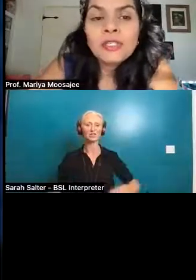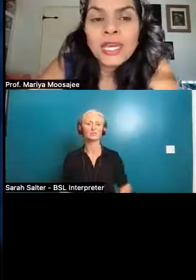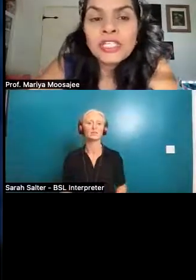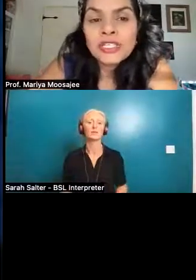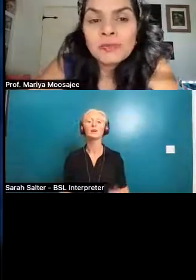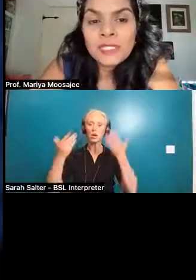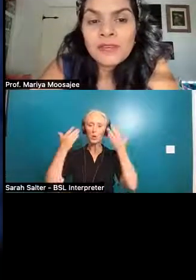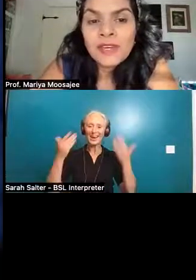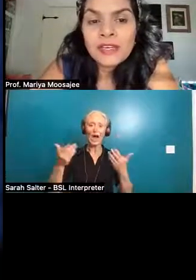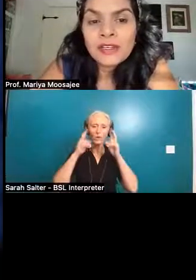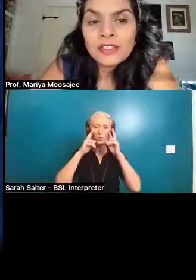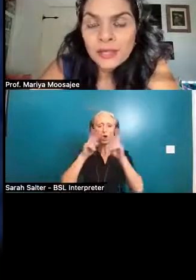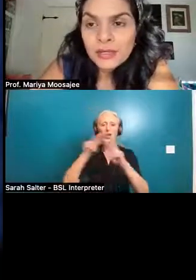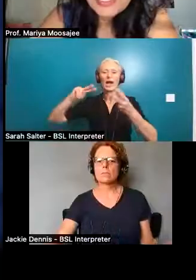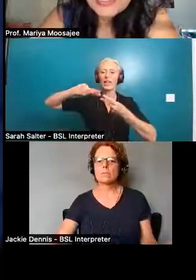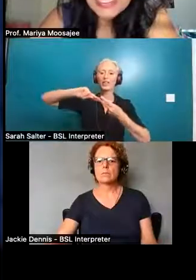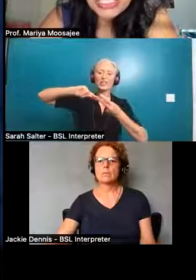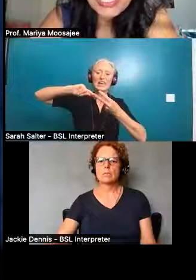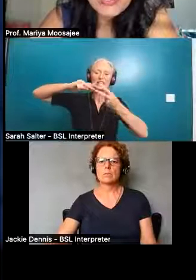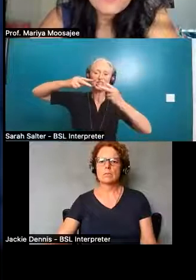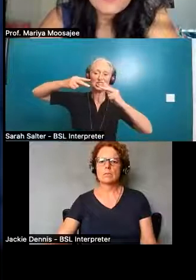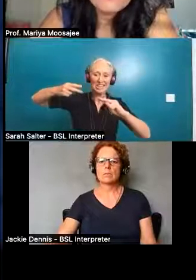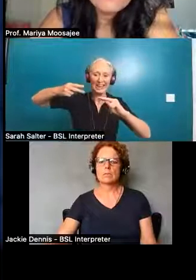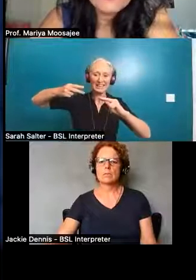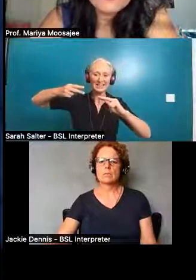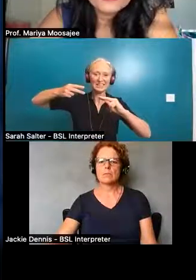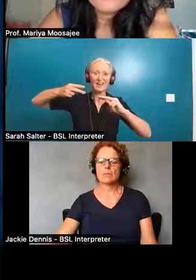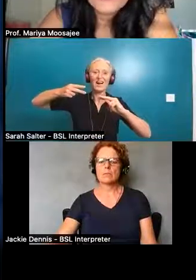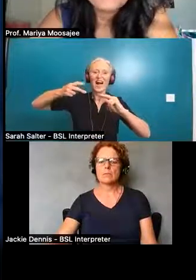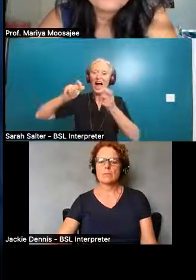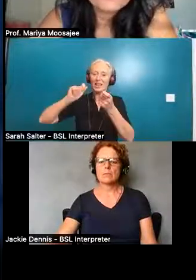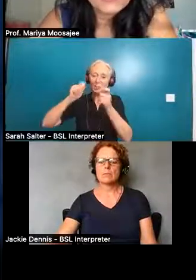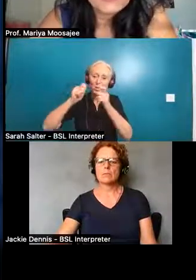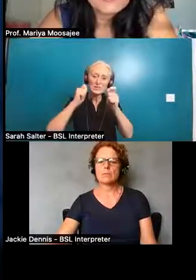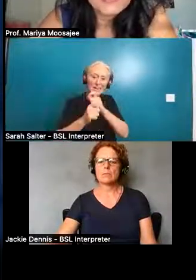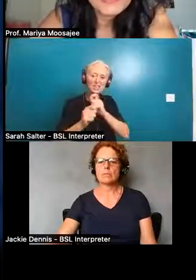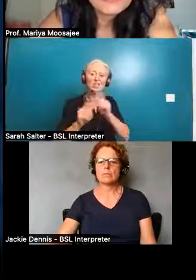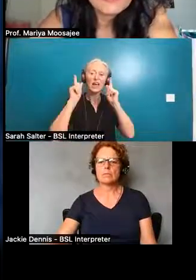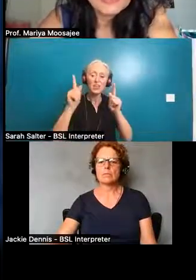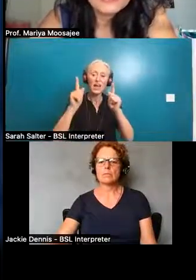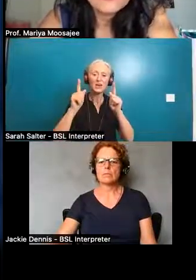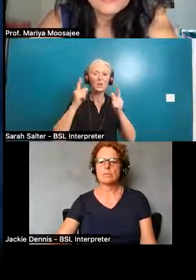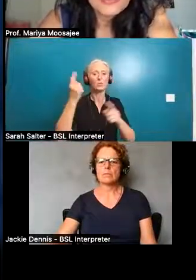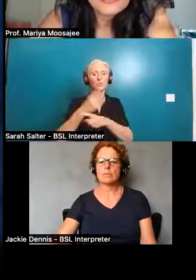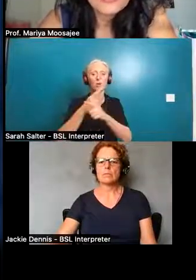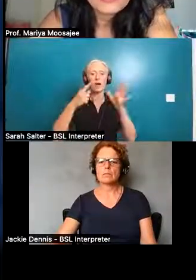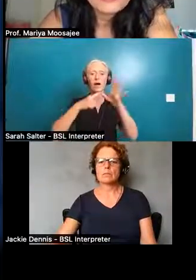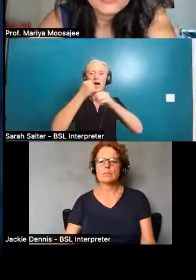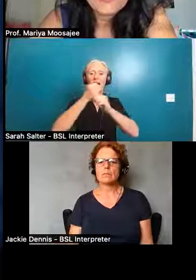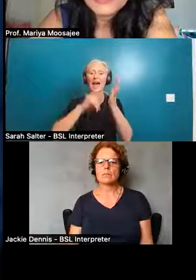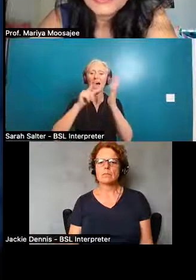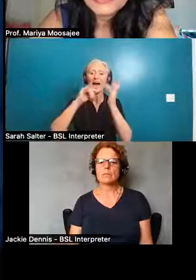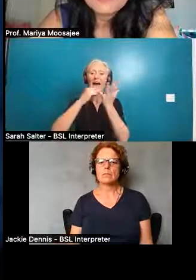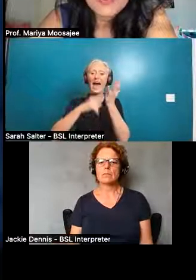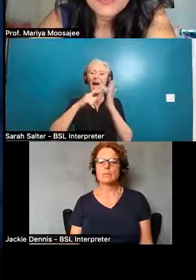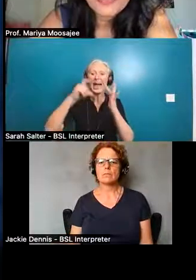and mutation specific treatments initially, and then move on to more agnostic therapies. So looking at how we can treat